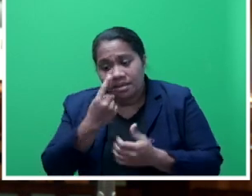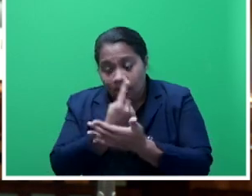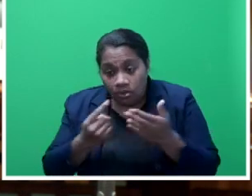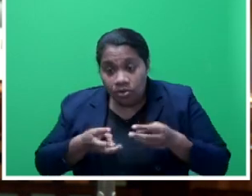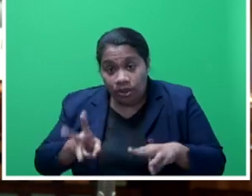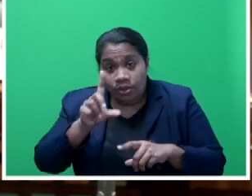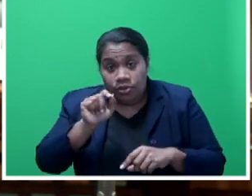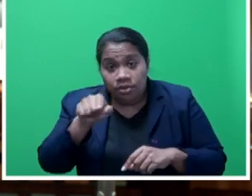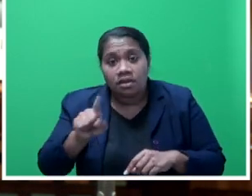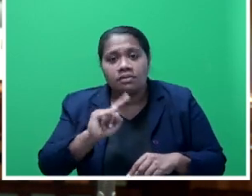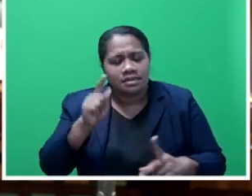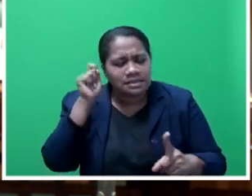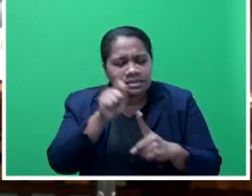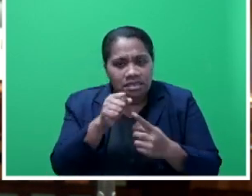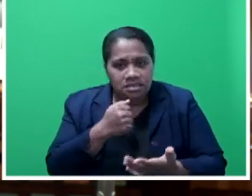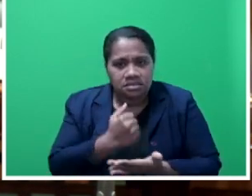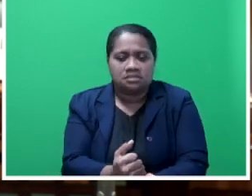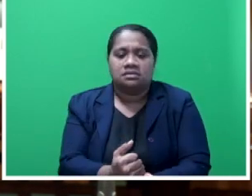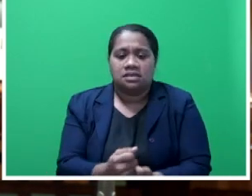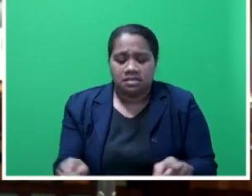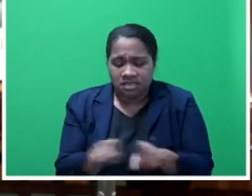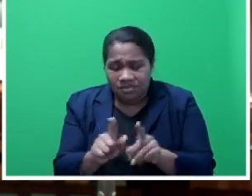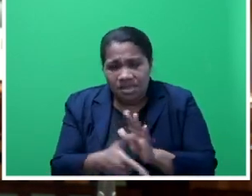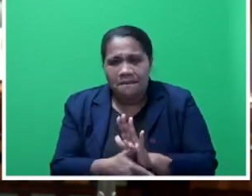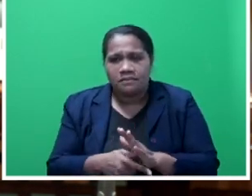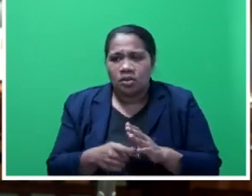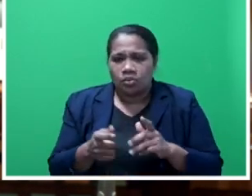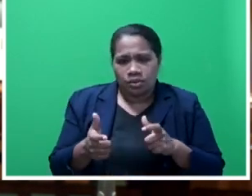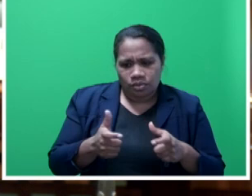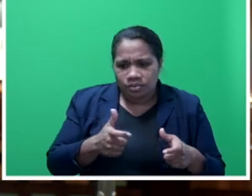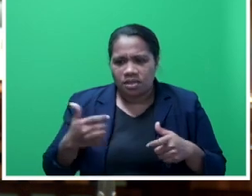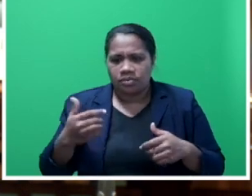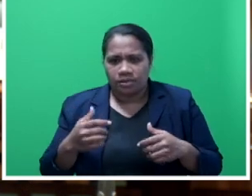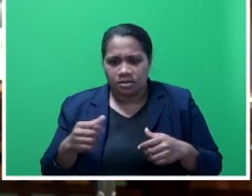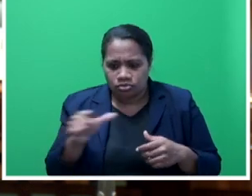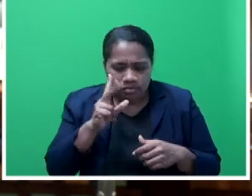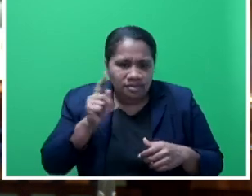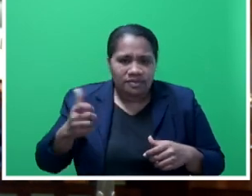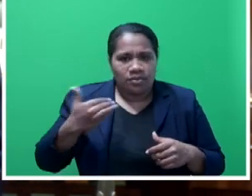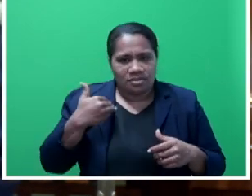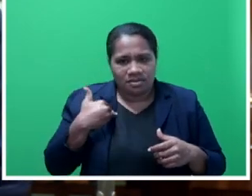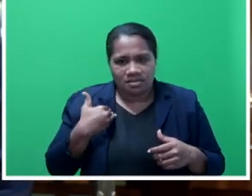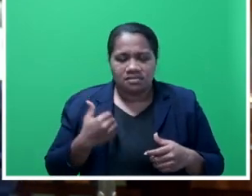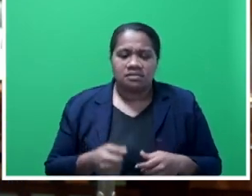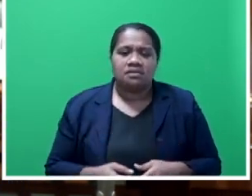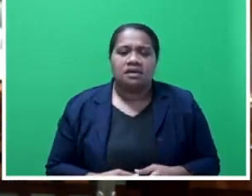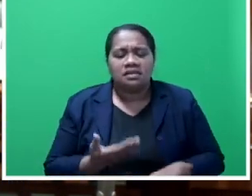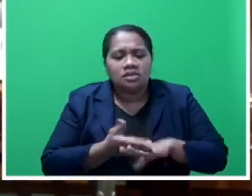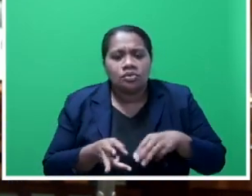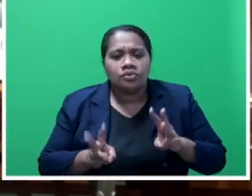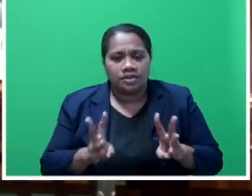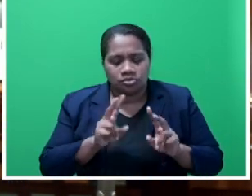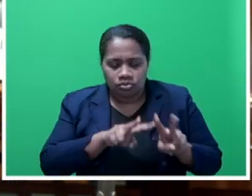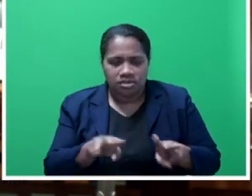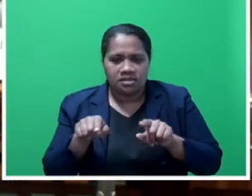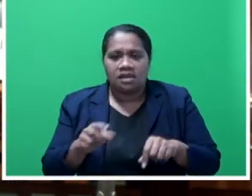targeted assistance, at the same time managing our health concerns, the protocols, and the new way of looking at things. Mr. Speaker, sir, I would urge all